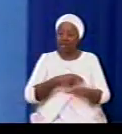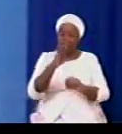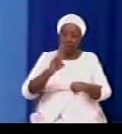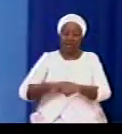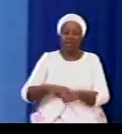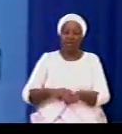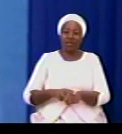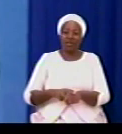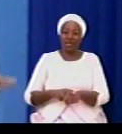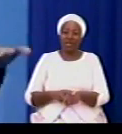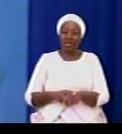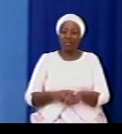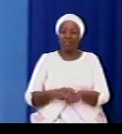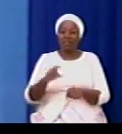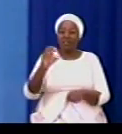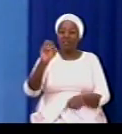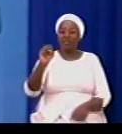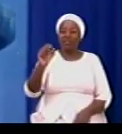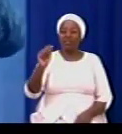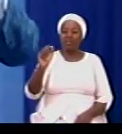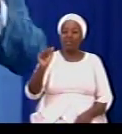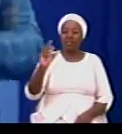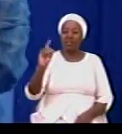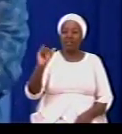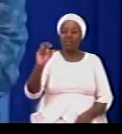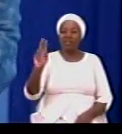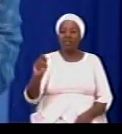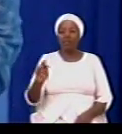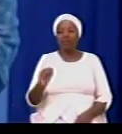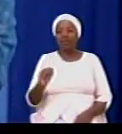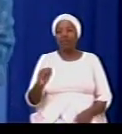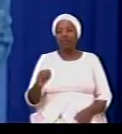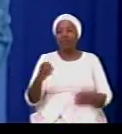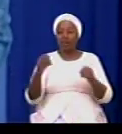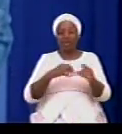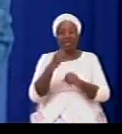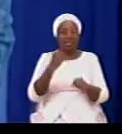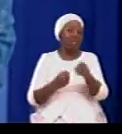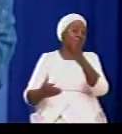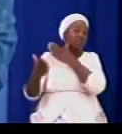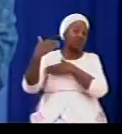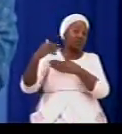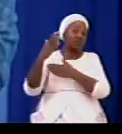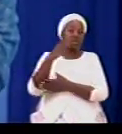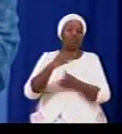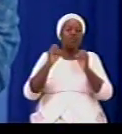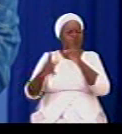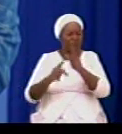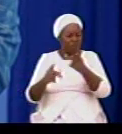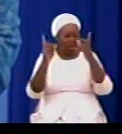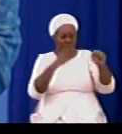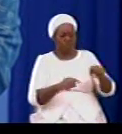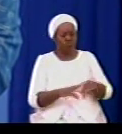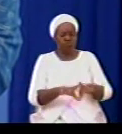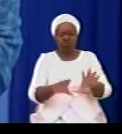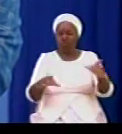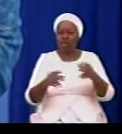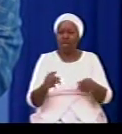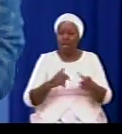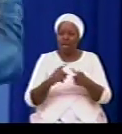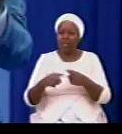over. Some were blind, some were lame. This particular child that the mother